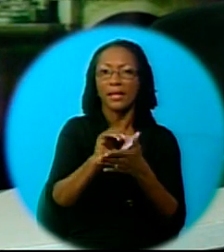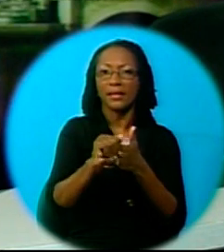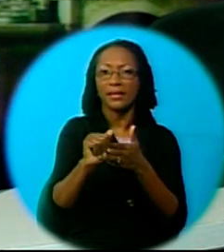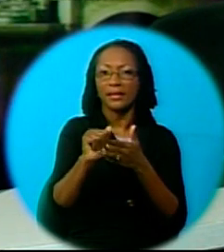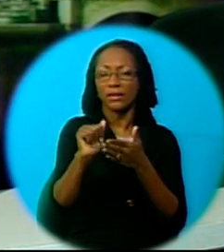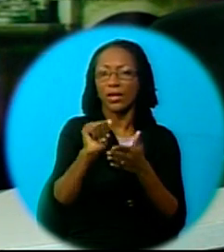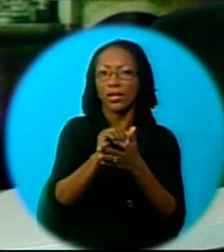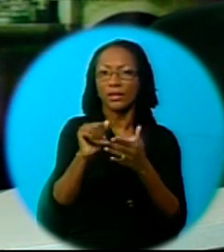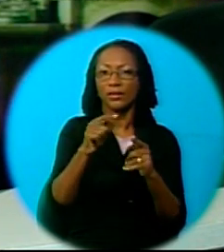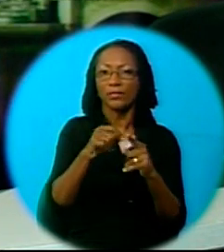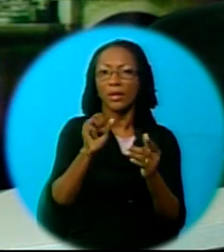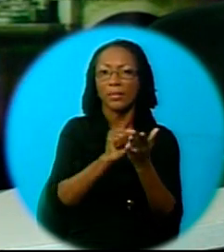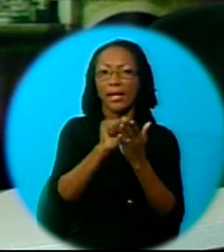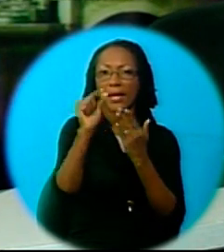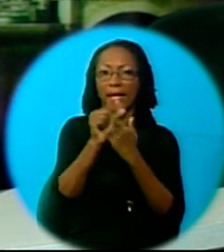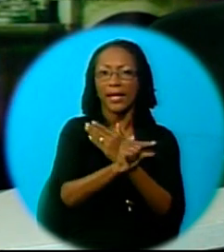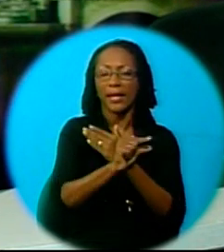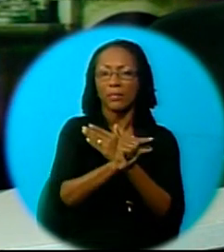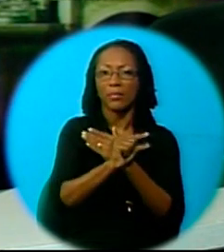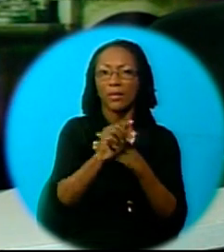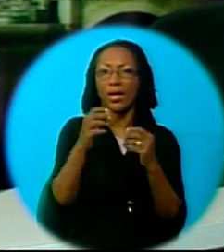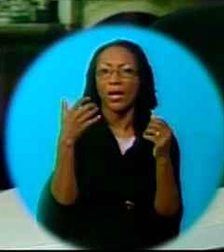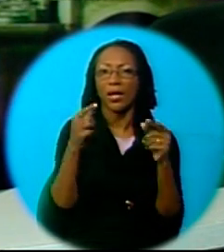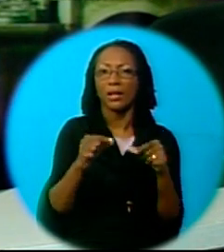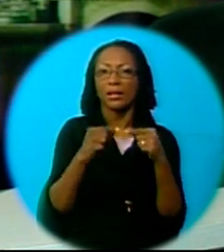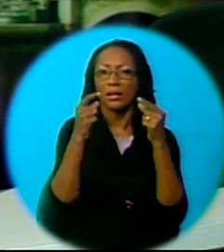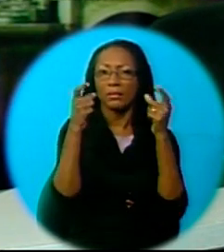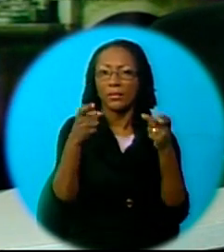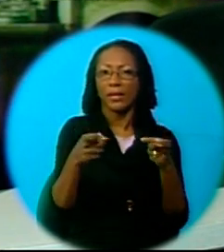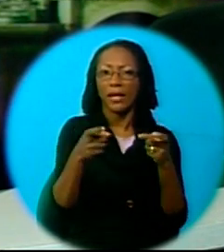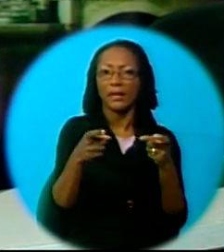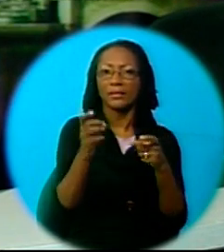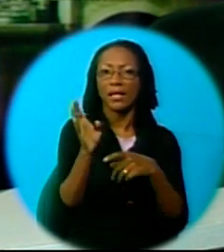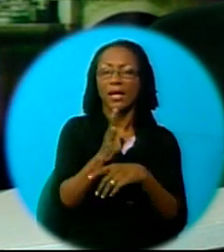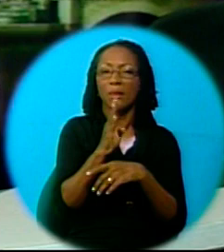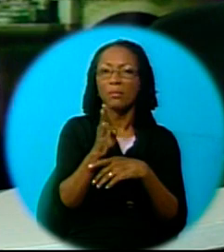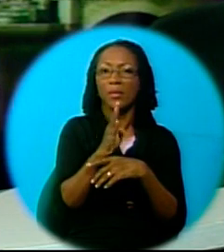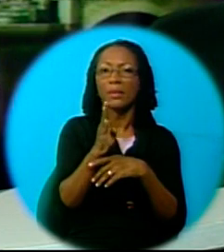The beneficiaries of the Barbados Lottery decided to place the unclaimed